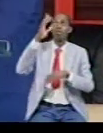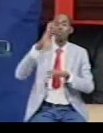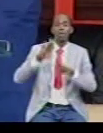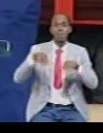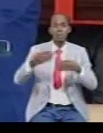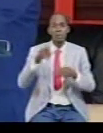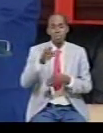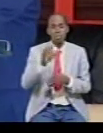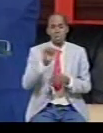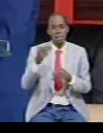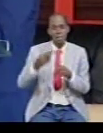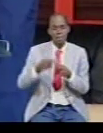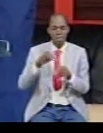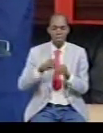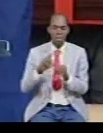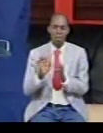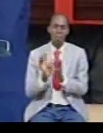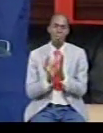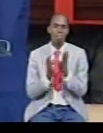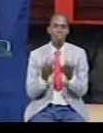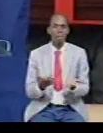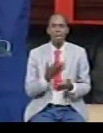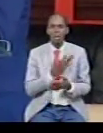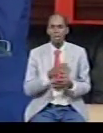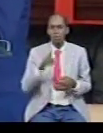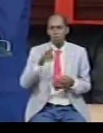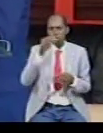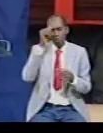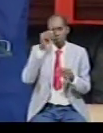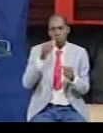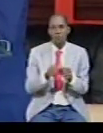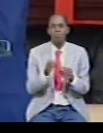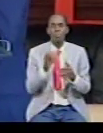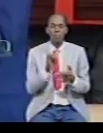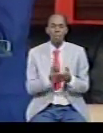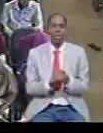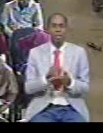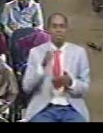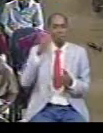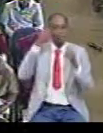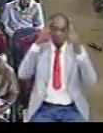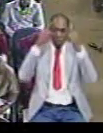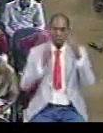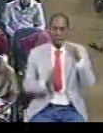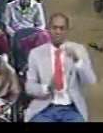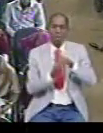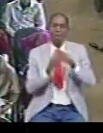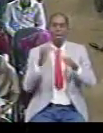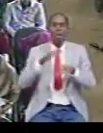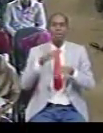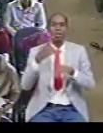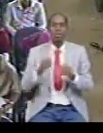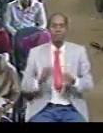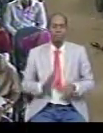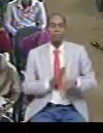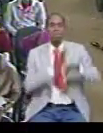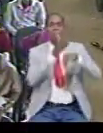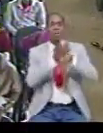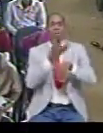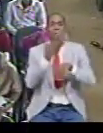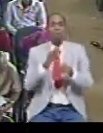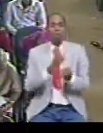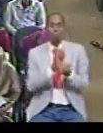a name in the Bible. And you remember, he appeared on the Mount of Transfiguration with Elijah, with the